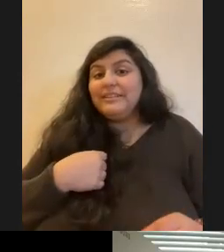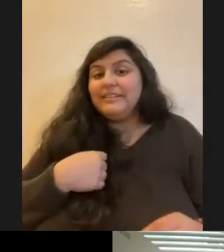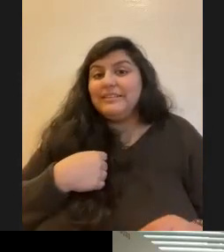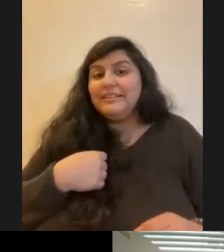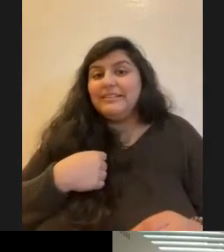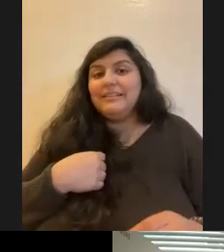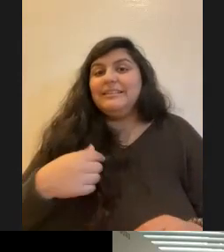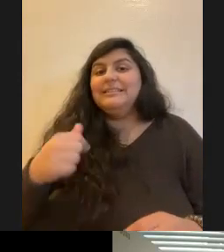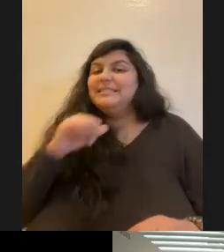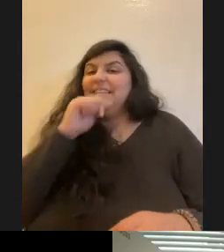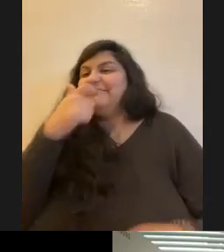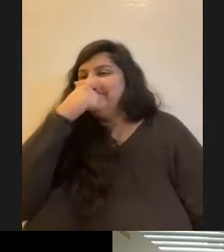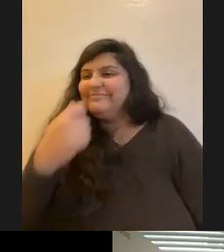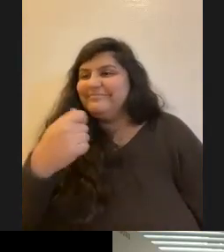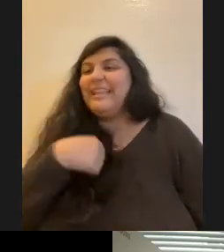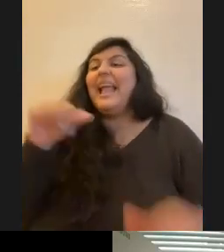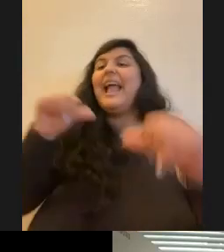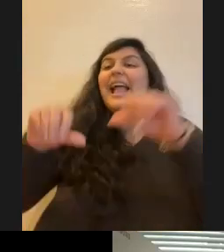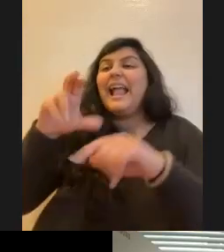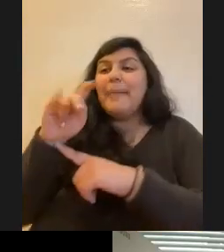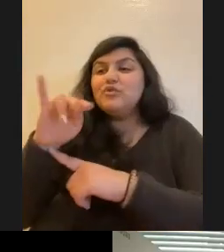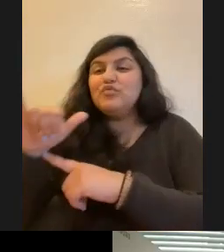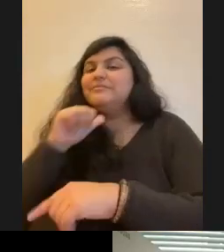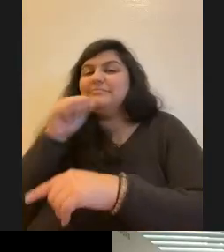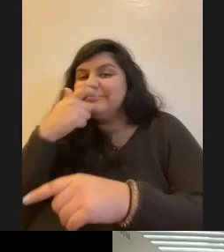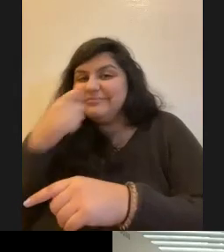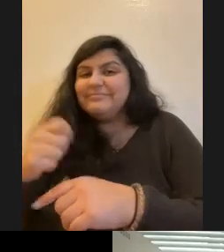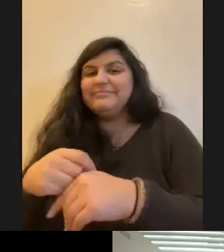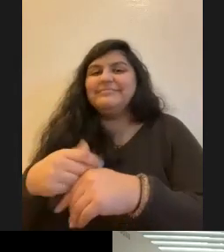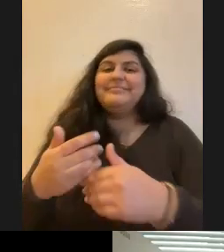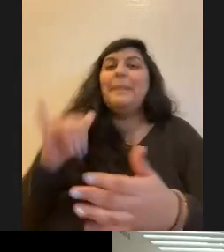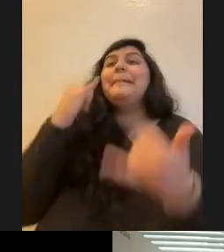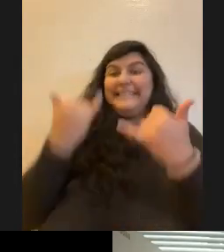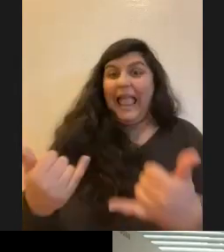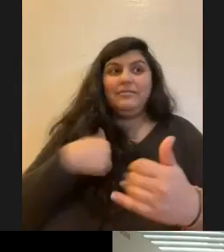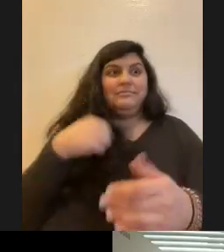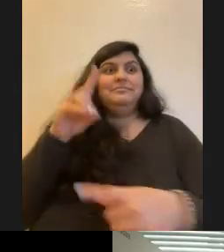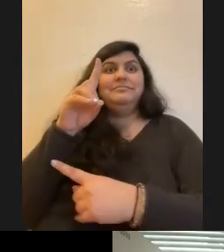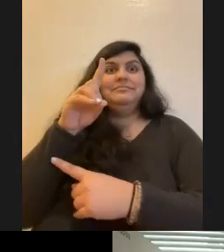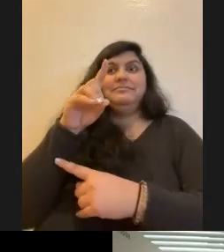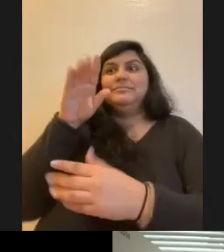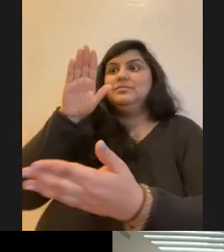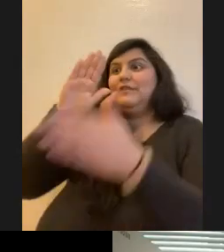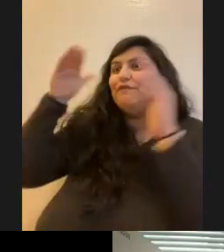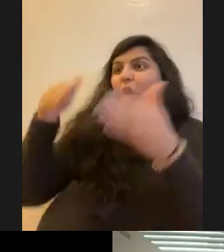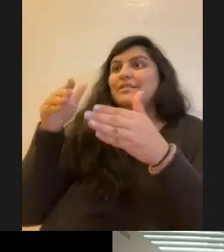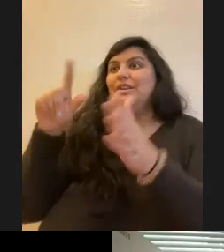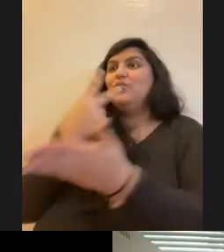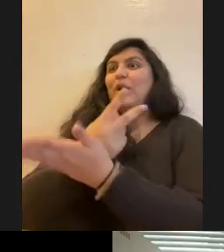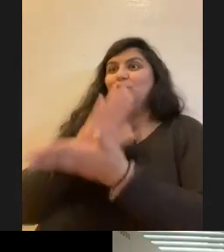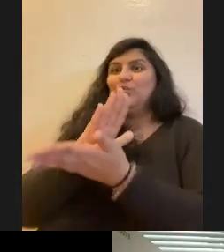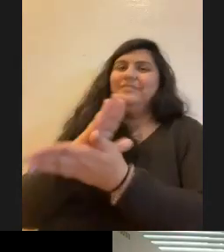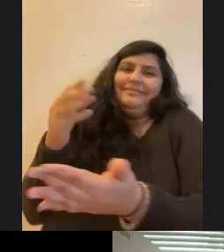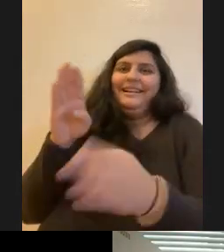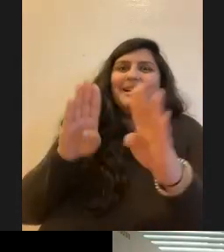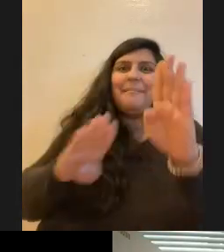thing. Chemistry, absolutely not. And now my whole like dissertation is about like biology and chemistry. So you kind of just stumble your way